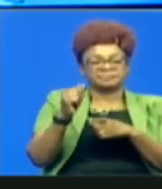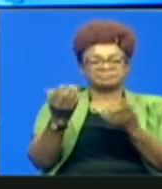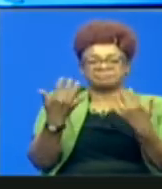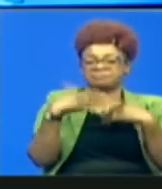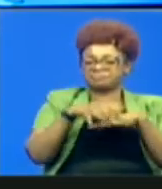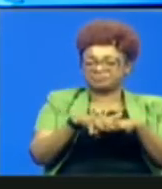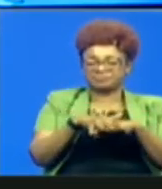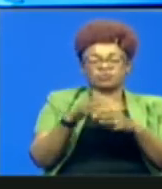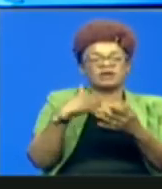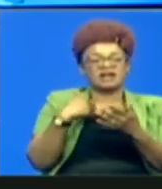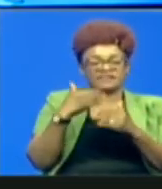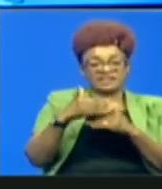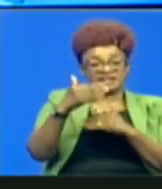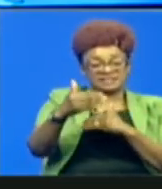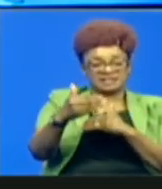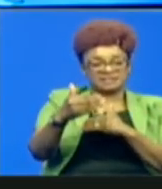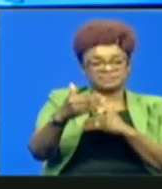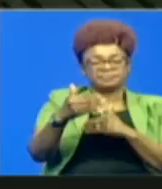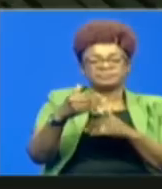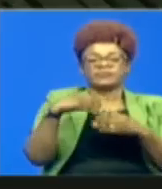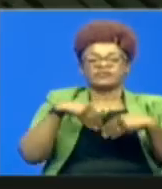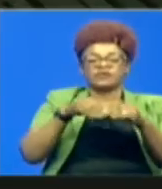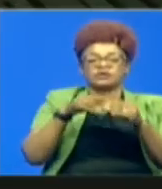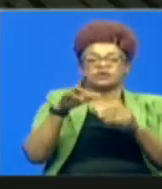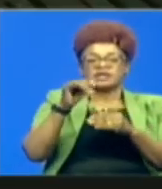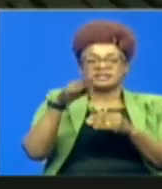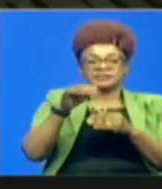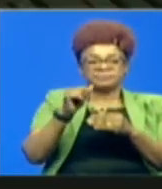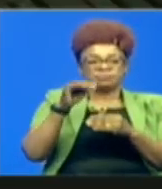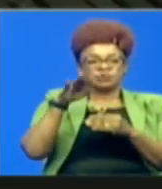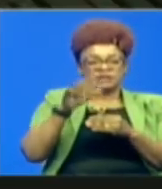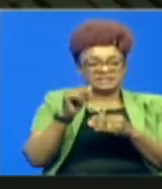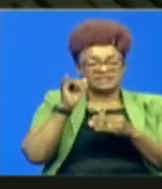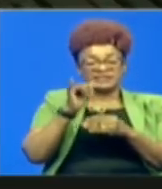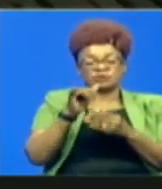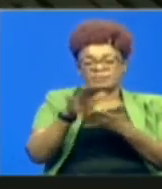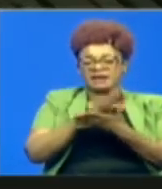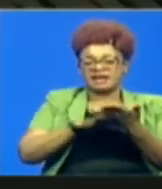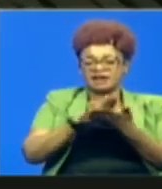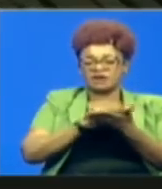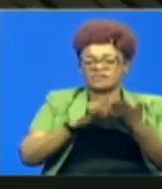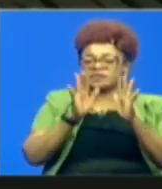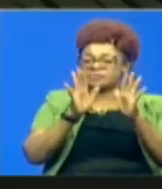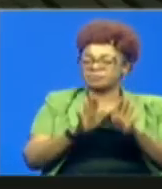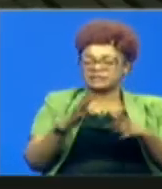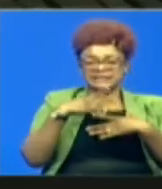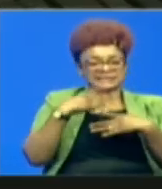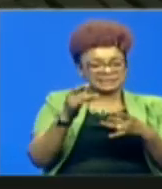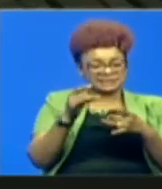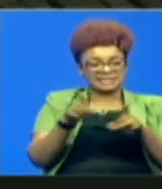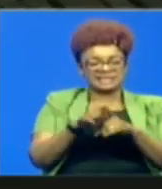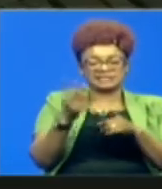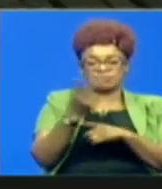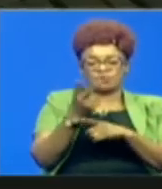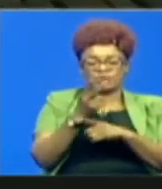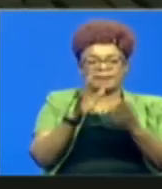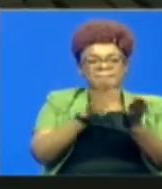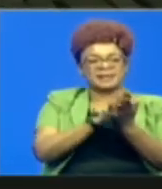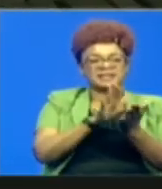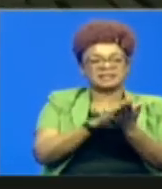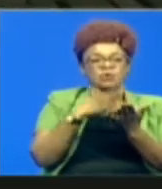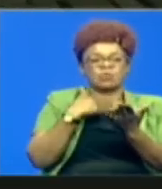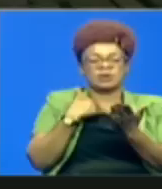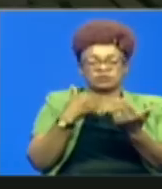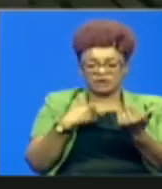in the days ahead. According to ratings agency Moody's, this will be an area of significant interest as the two banks look to bring forth